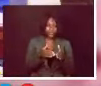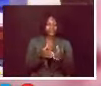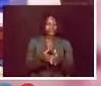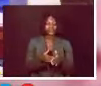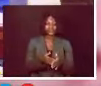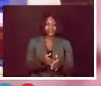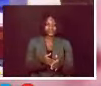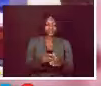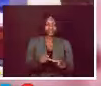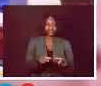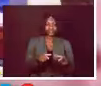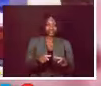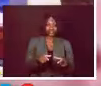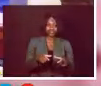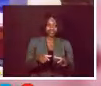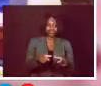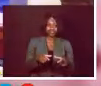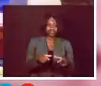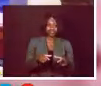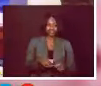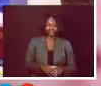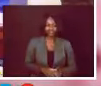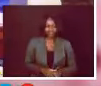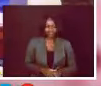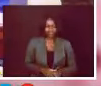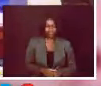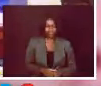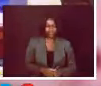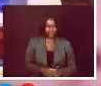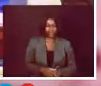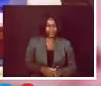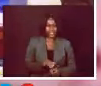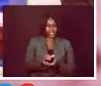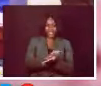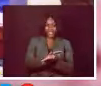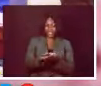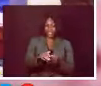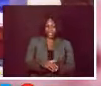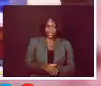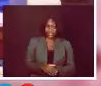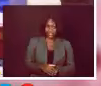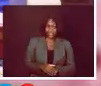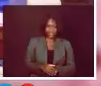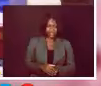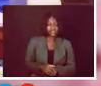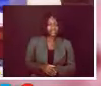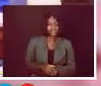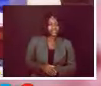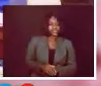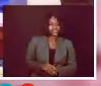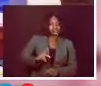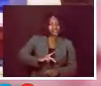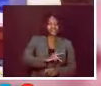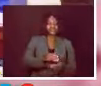leading the delegation of PAP. And I say this with all sincerity. This House is governed by 3 things: